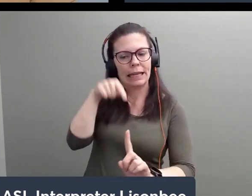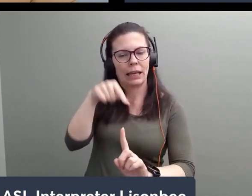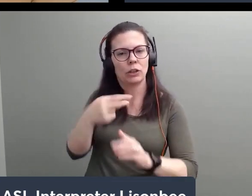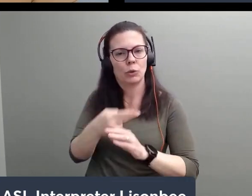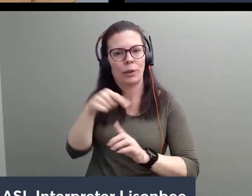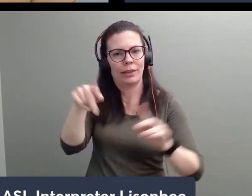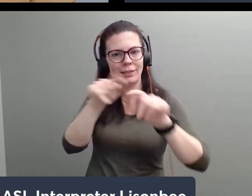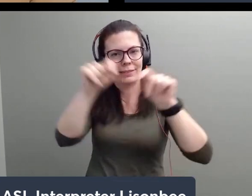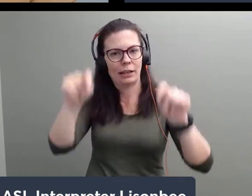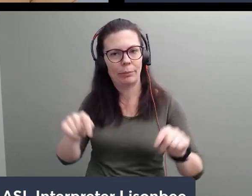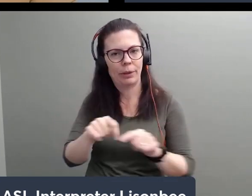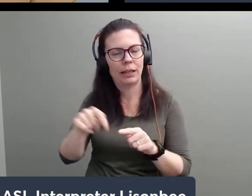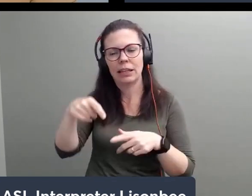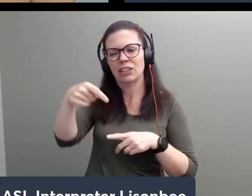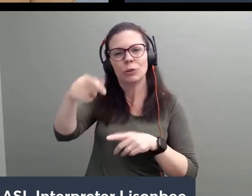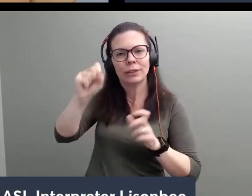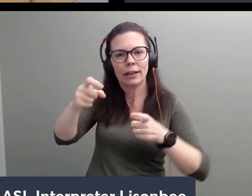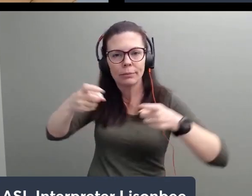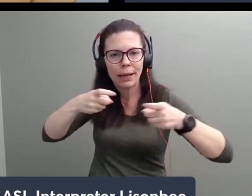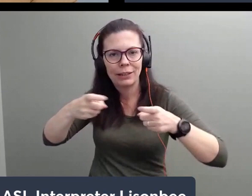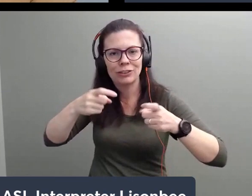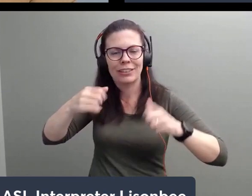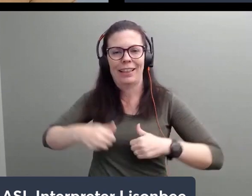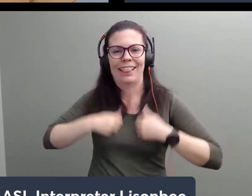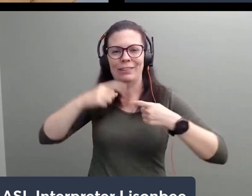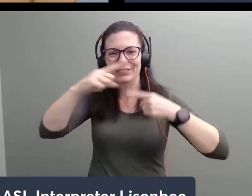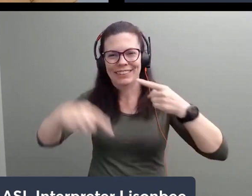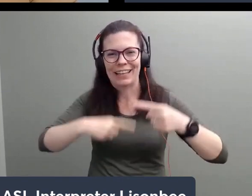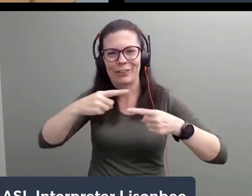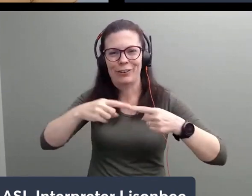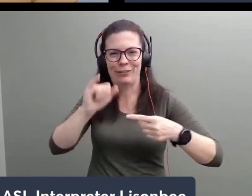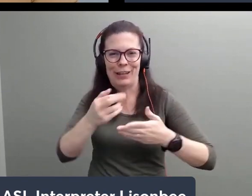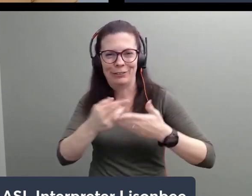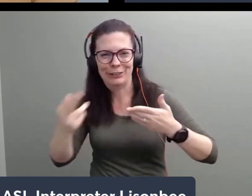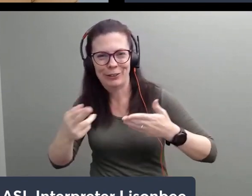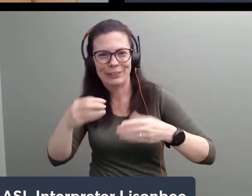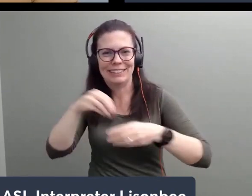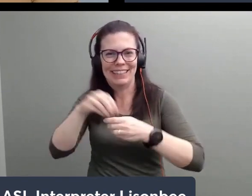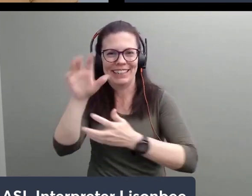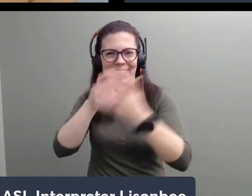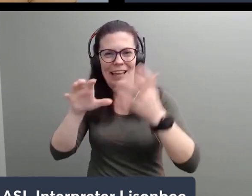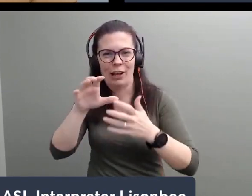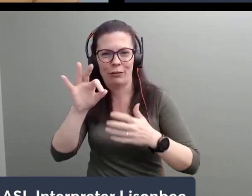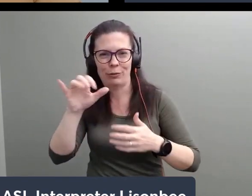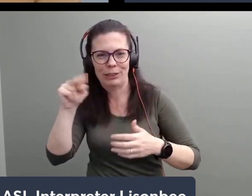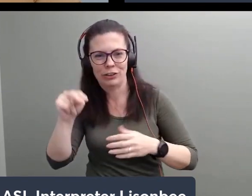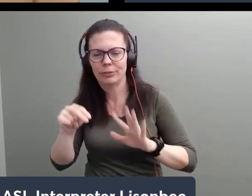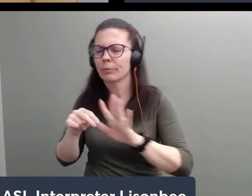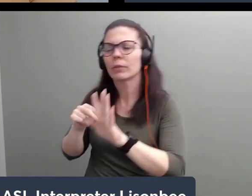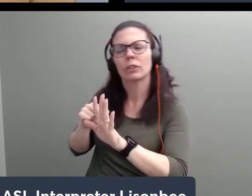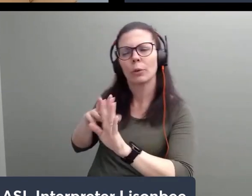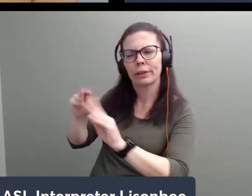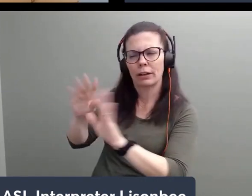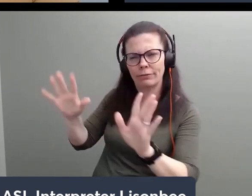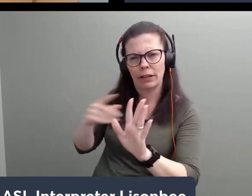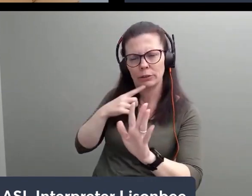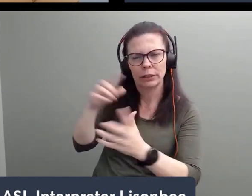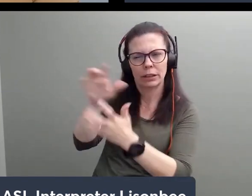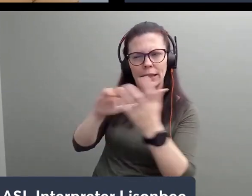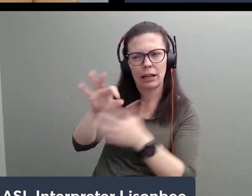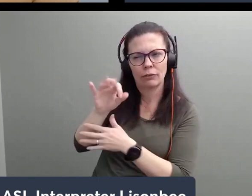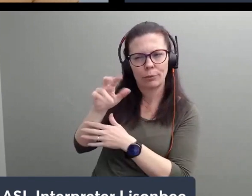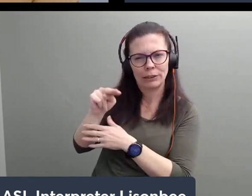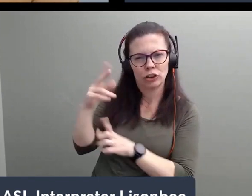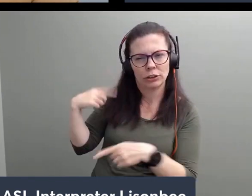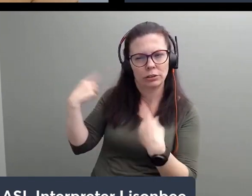cycle of that resource with CloudFormation. So this is something that, yeah. Mm-hmm. So CloudFormation, like you said, has been around for 10